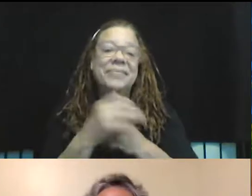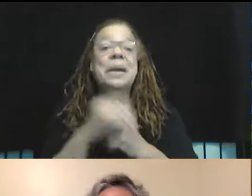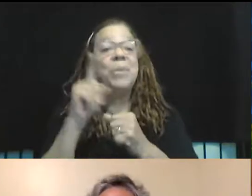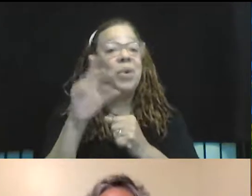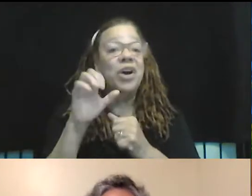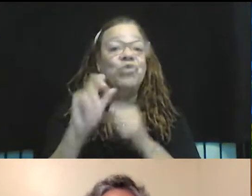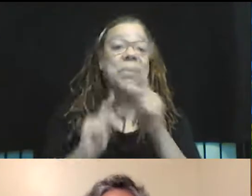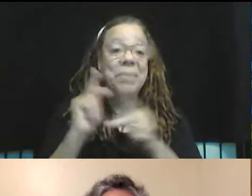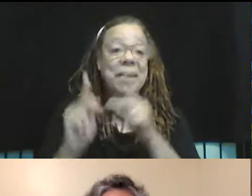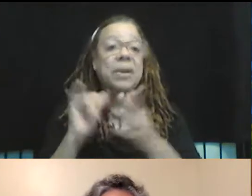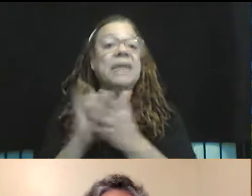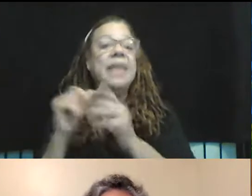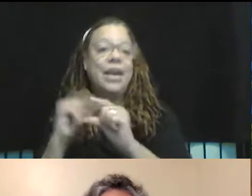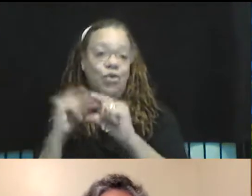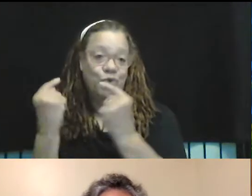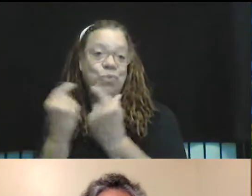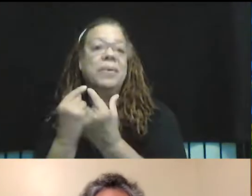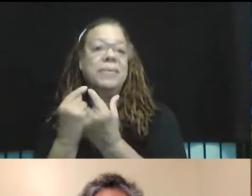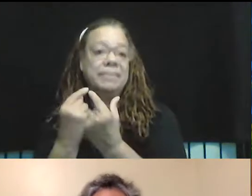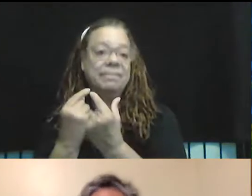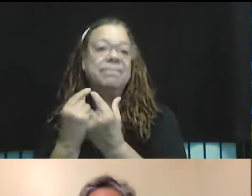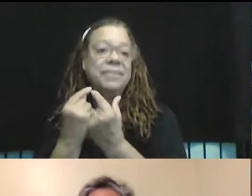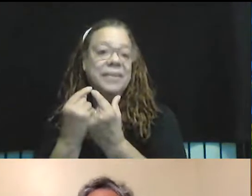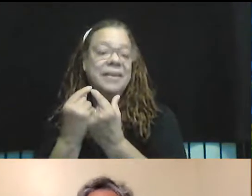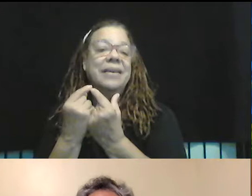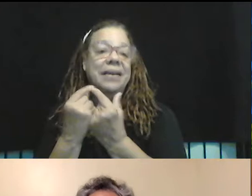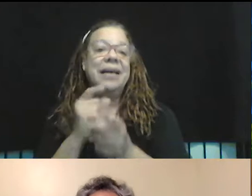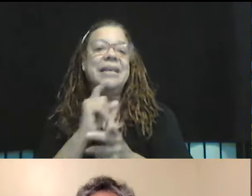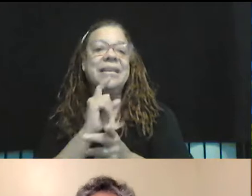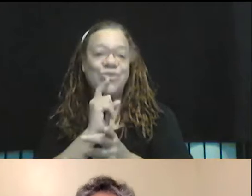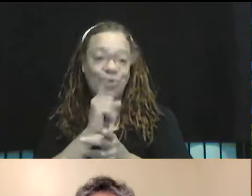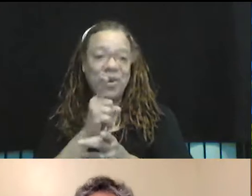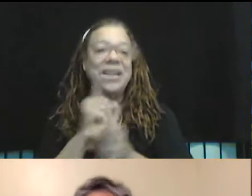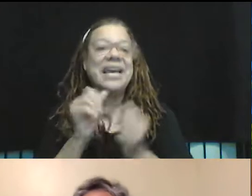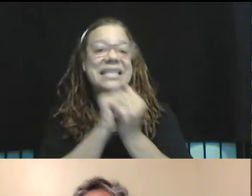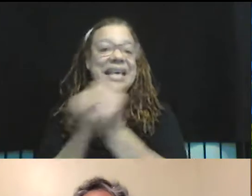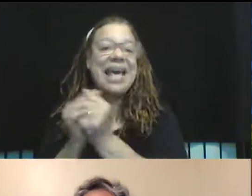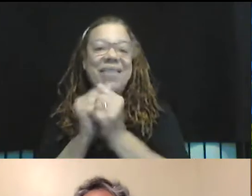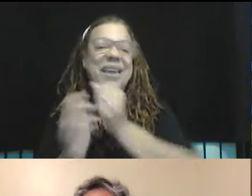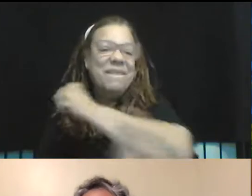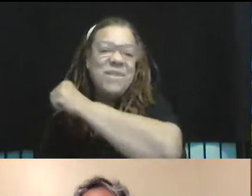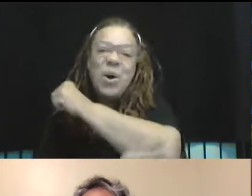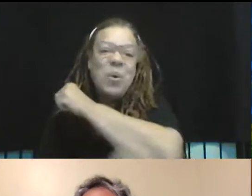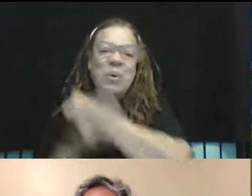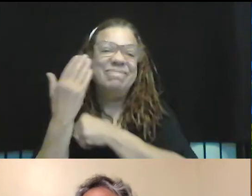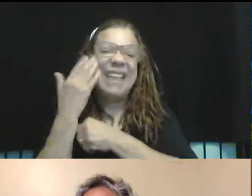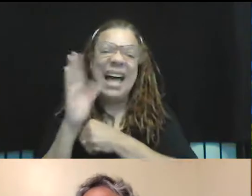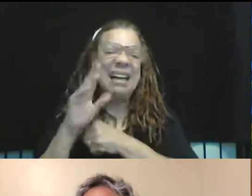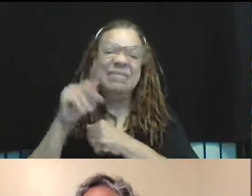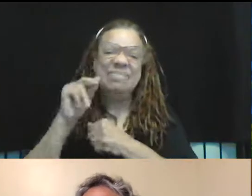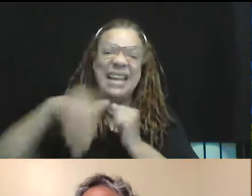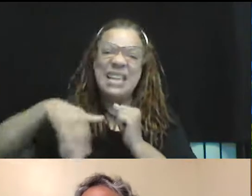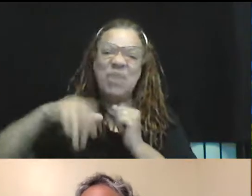people in that group, so Wow. that's Wow. been a little. That's They're supposed to get together in the fall, and I'm like, I don't think I'm ready for that